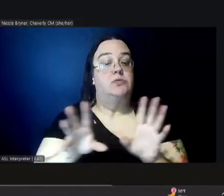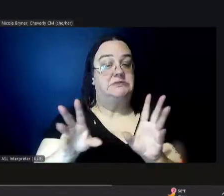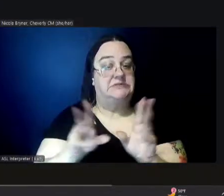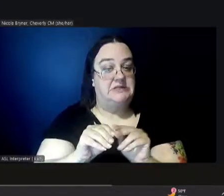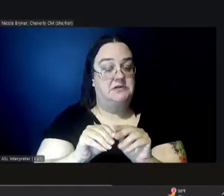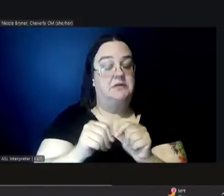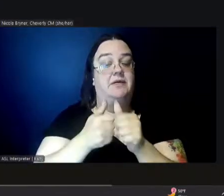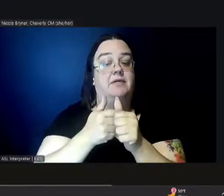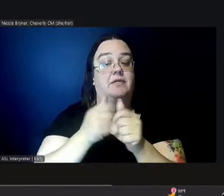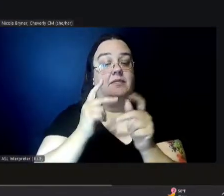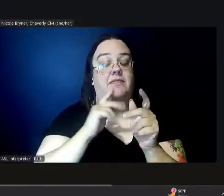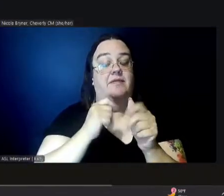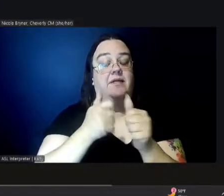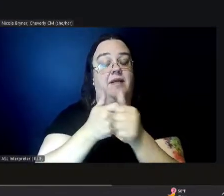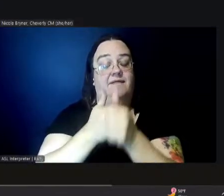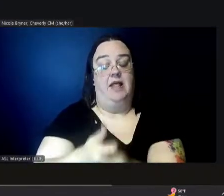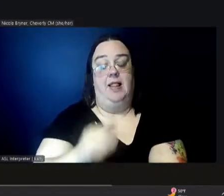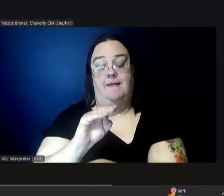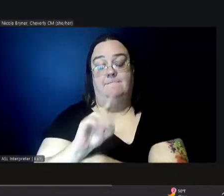Maryland Code